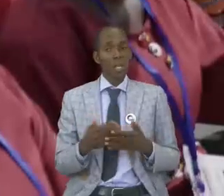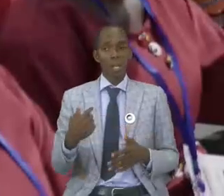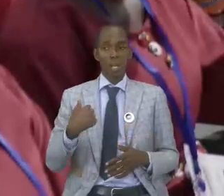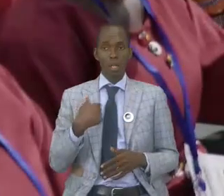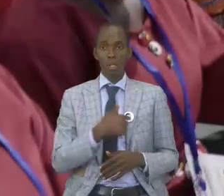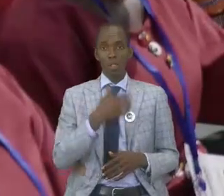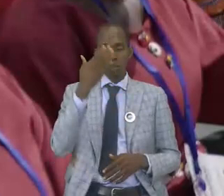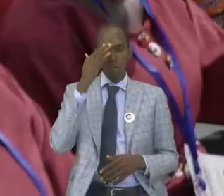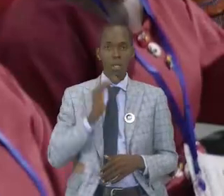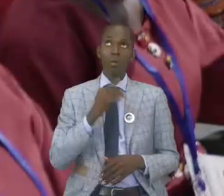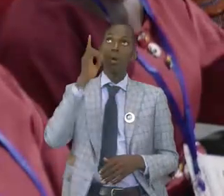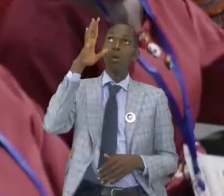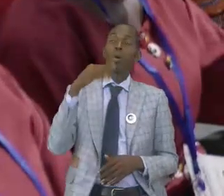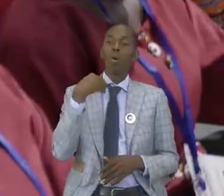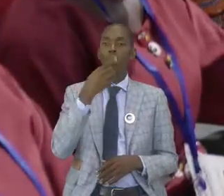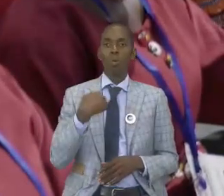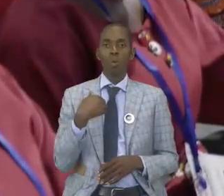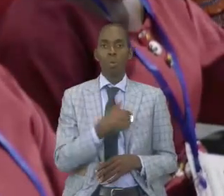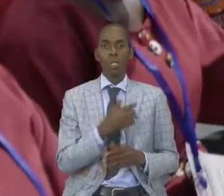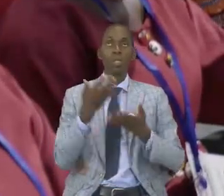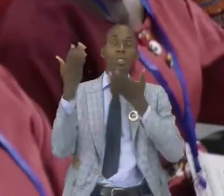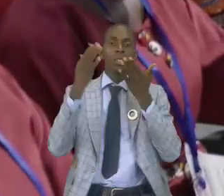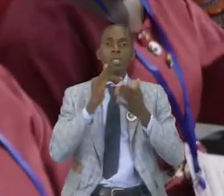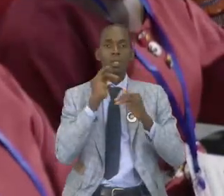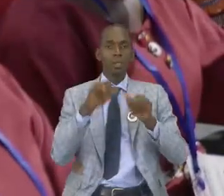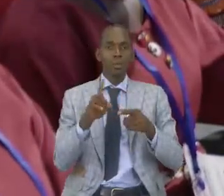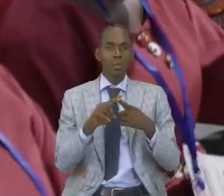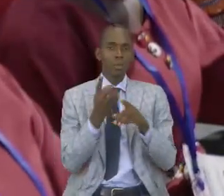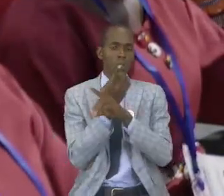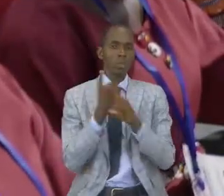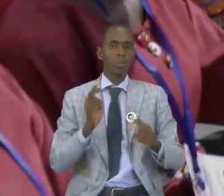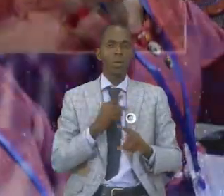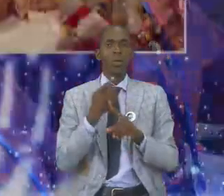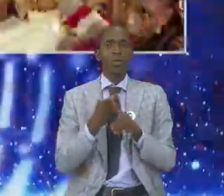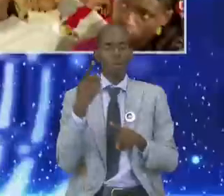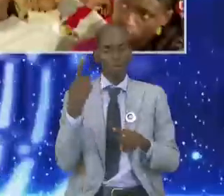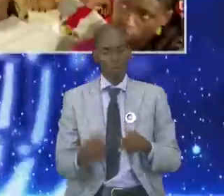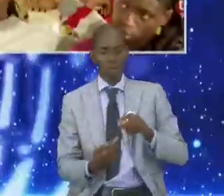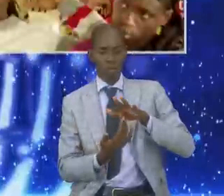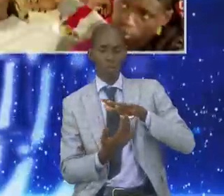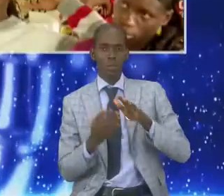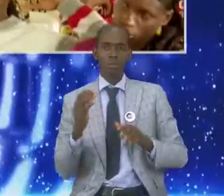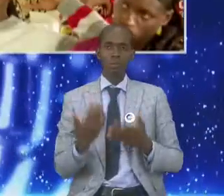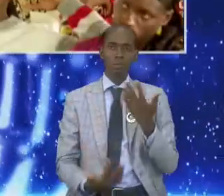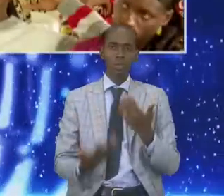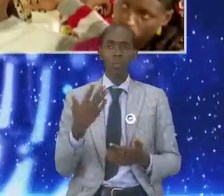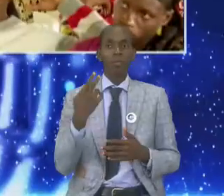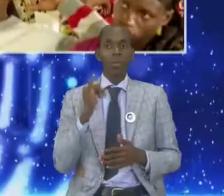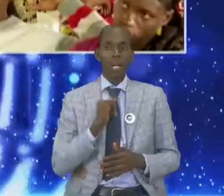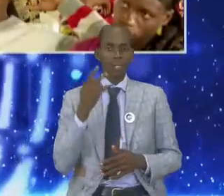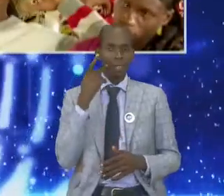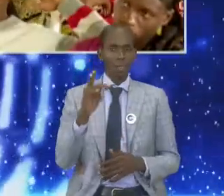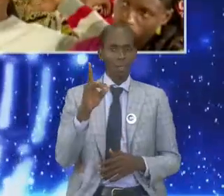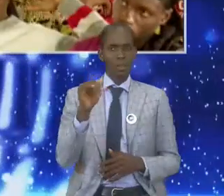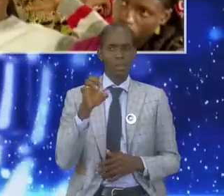we serve is able to deliver us from your burning fiery furnace. I look at Daniel. He's now